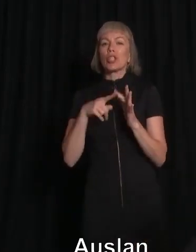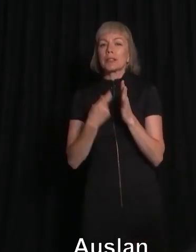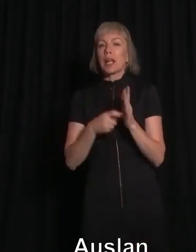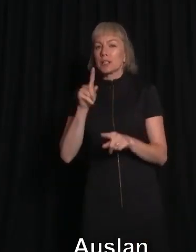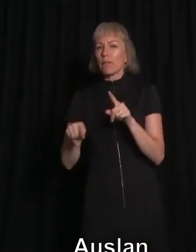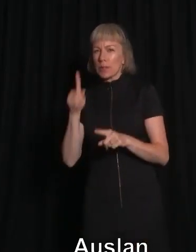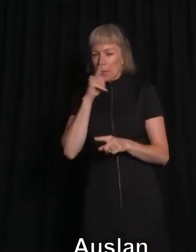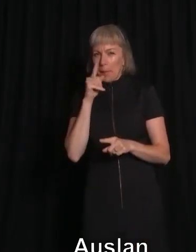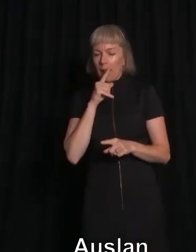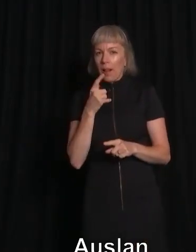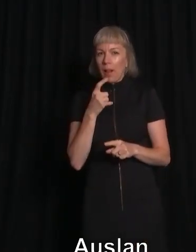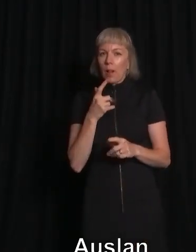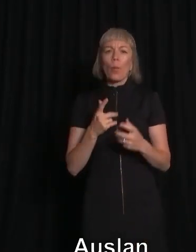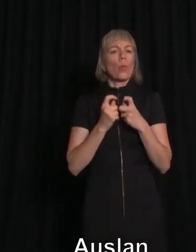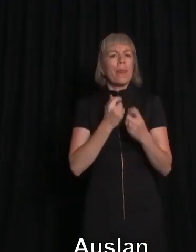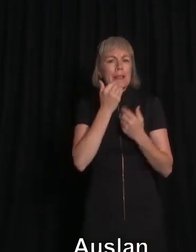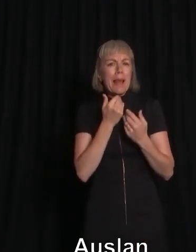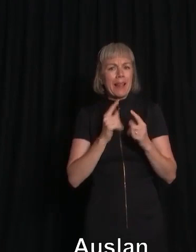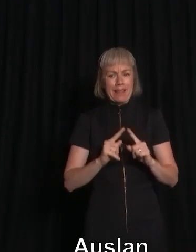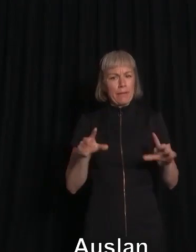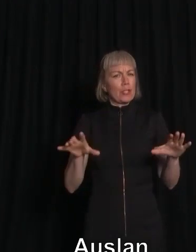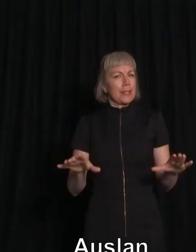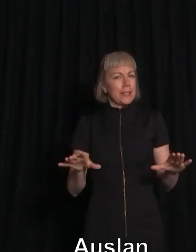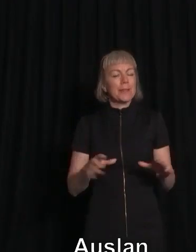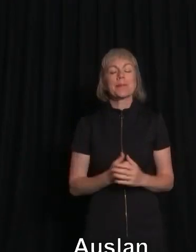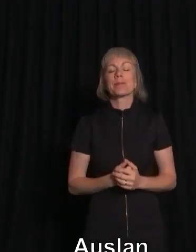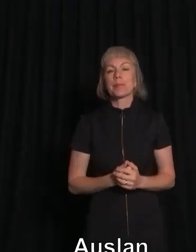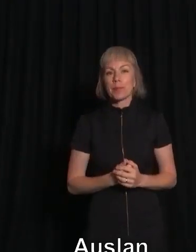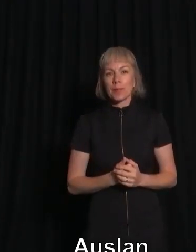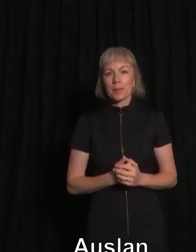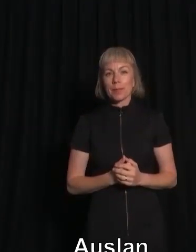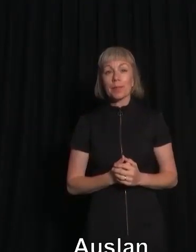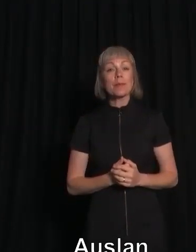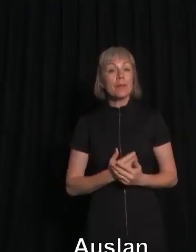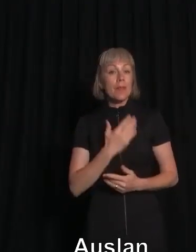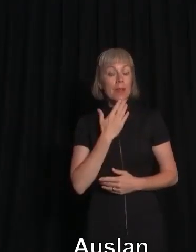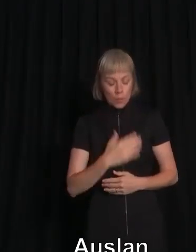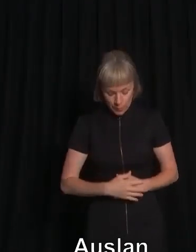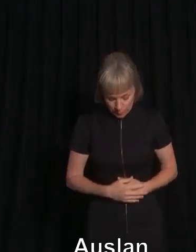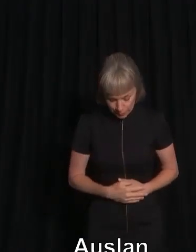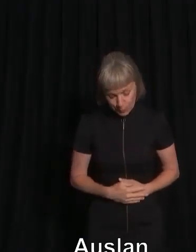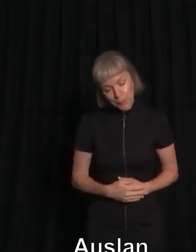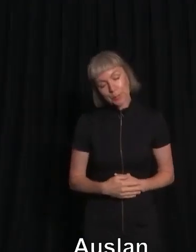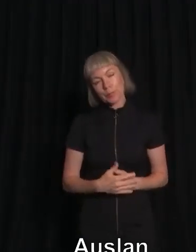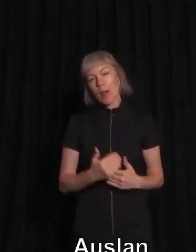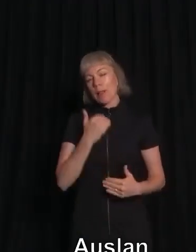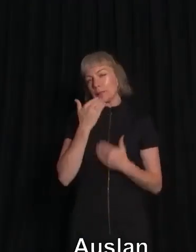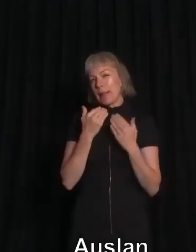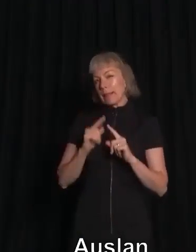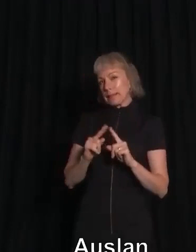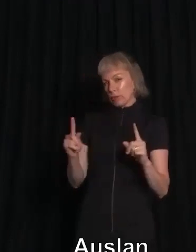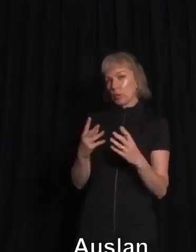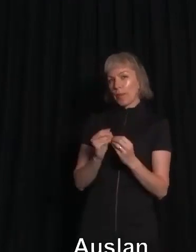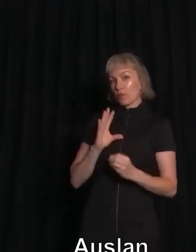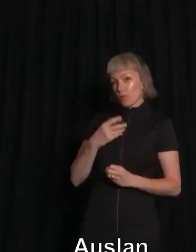worth outlining that as well. Yeah, thanks, Anna. Let me speak first about the differences between trans and intersex people, and then I'll leave